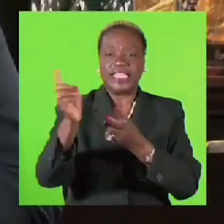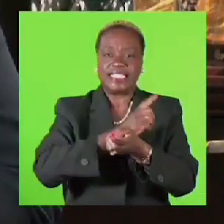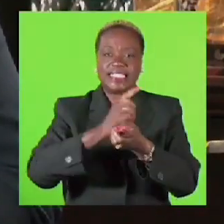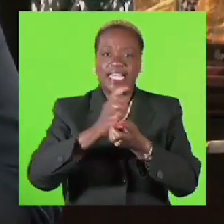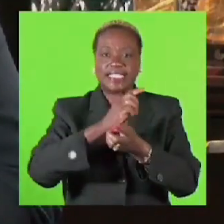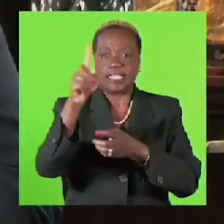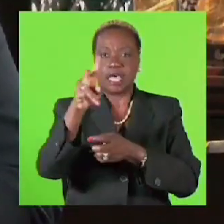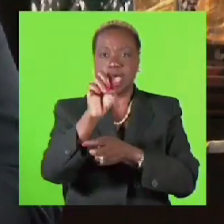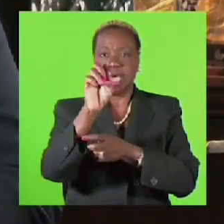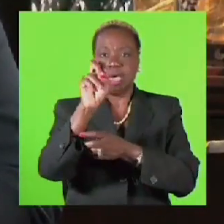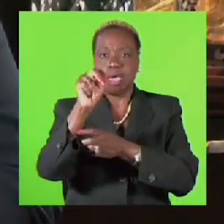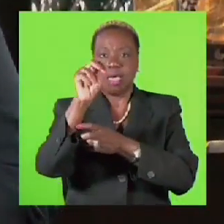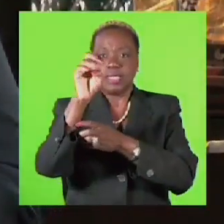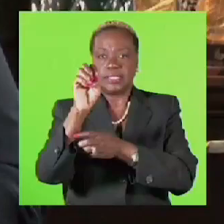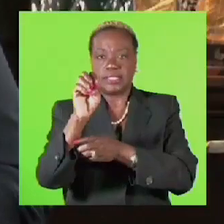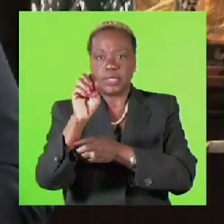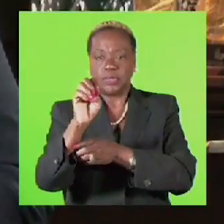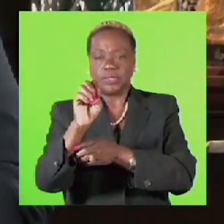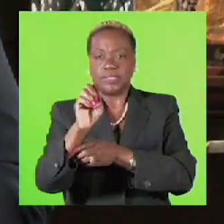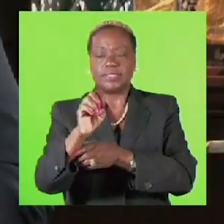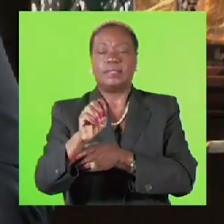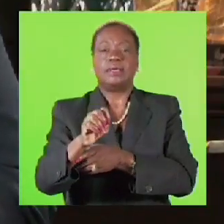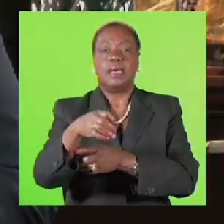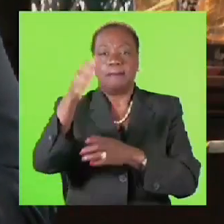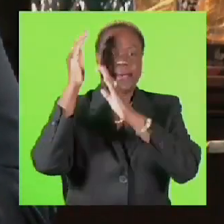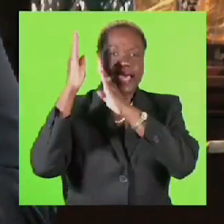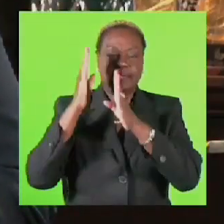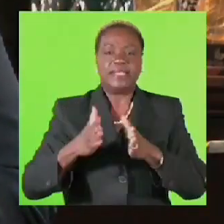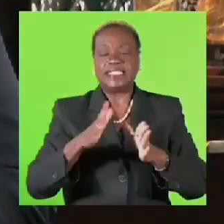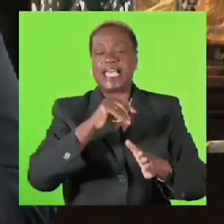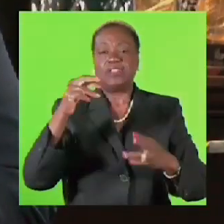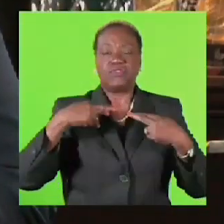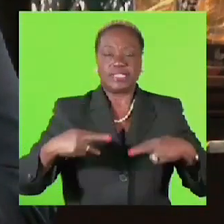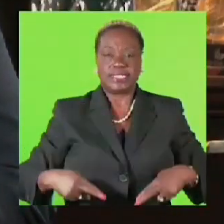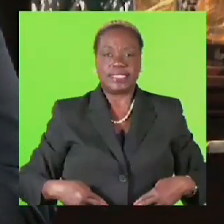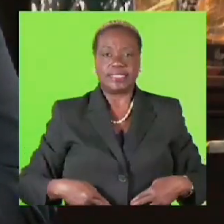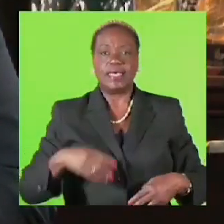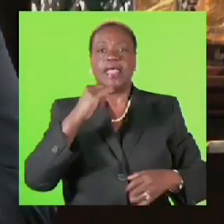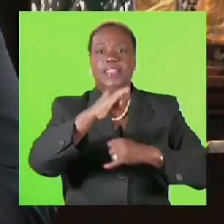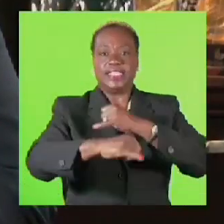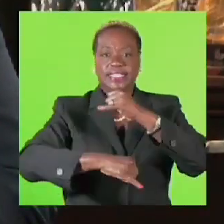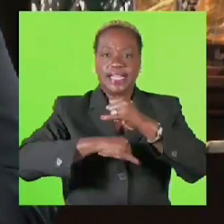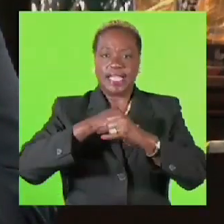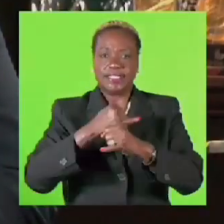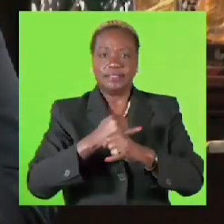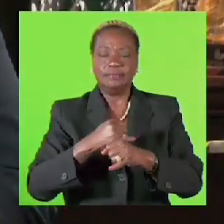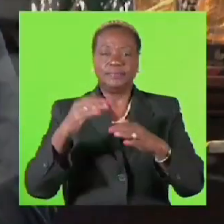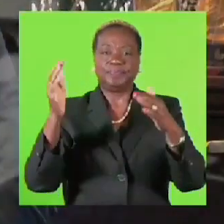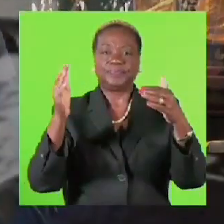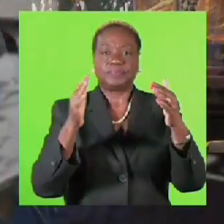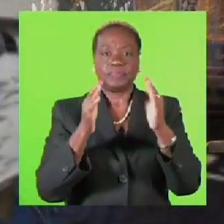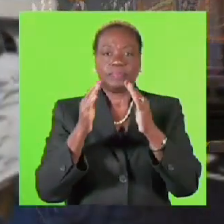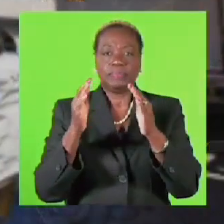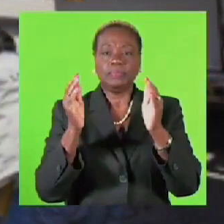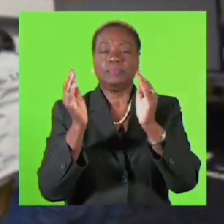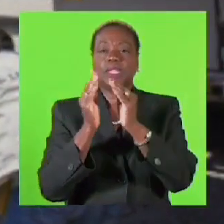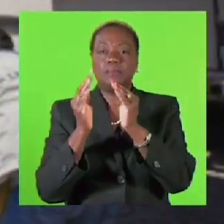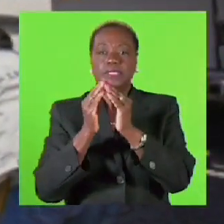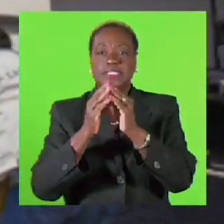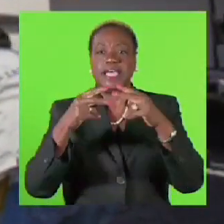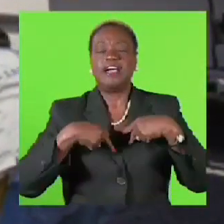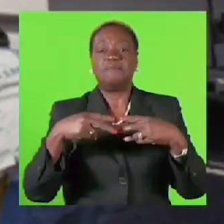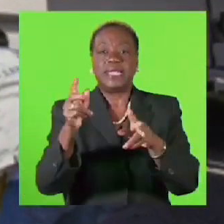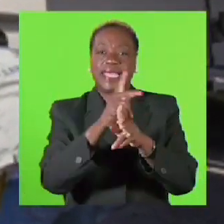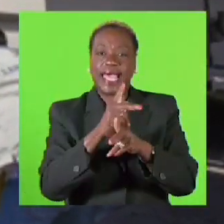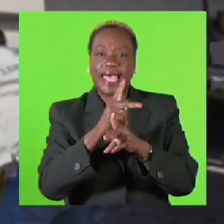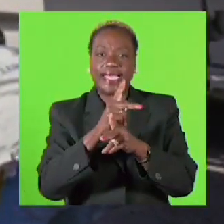zones. Fellow Bahamians and residents, the international community has been kind